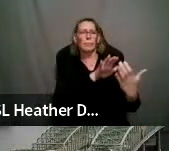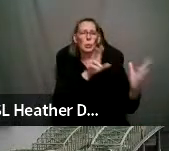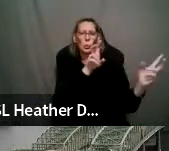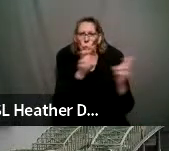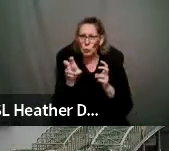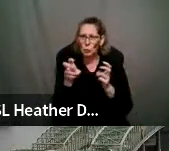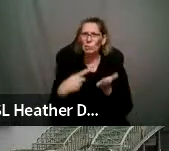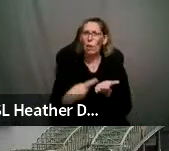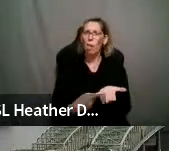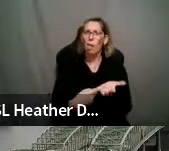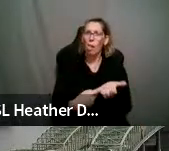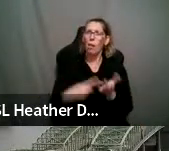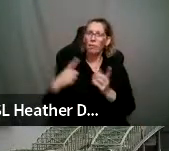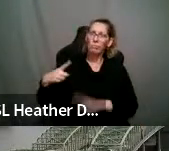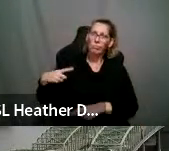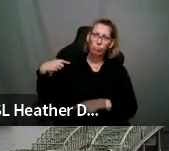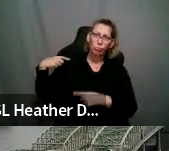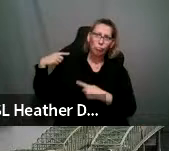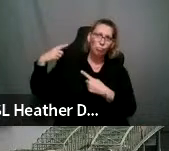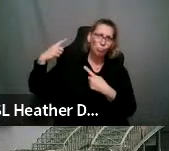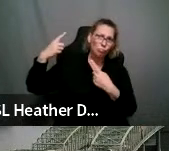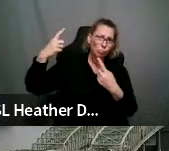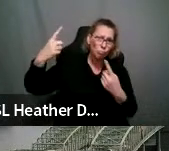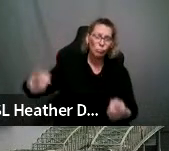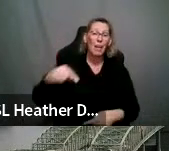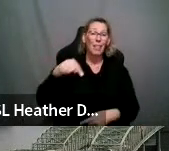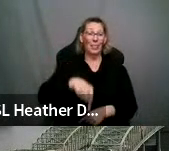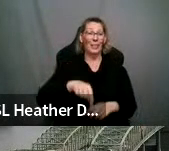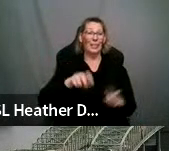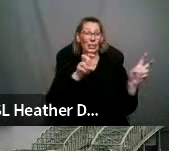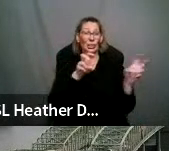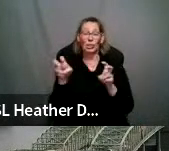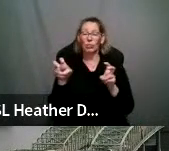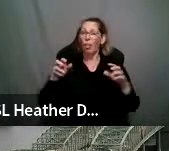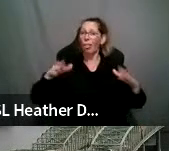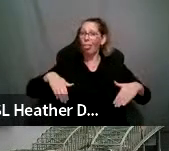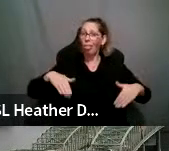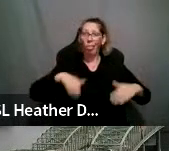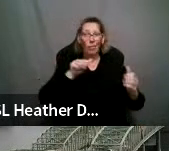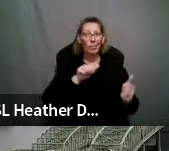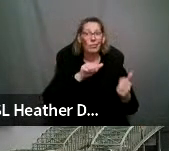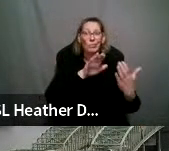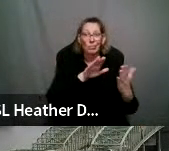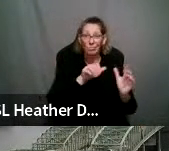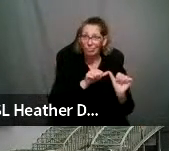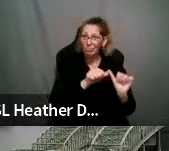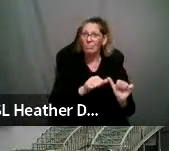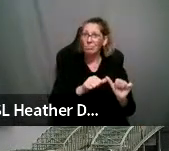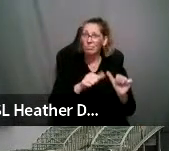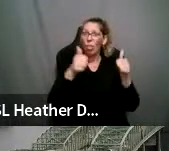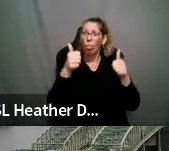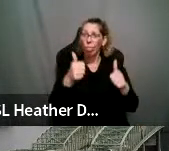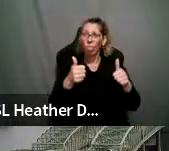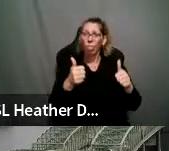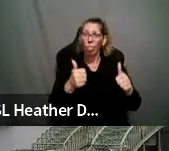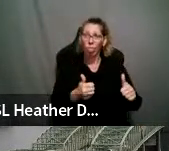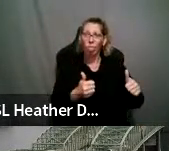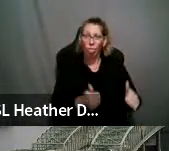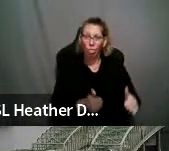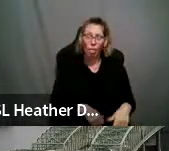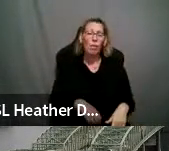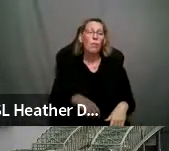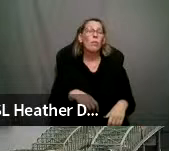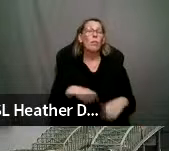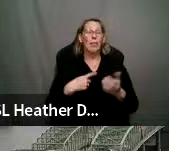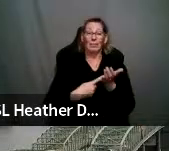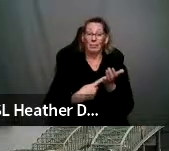region for over a quarter of a century. These issues remain unaddressed and continue to worsen. The investments being studied